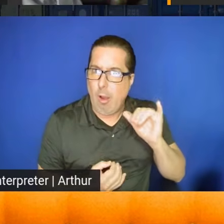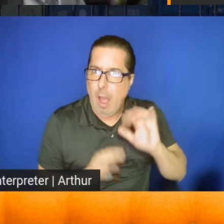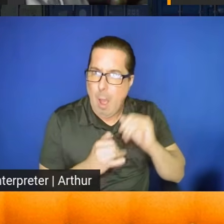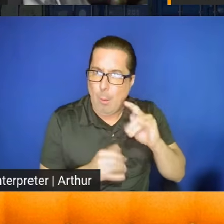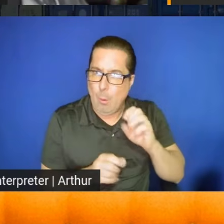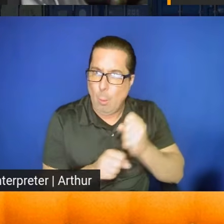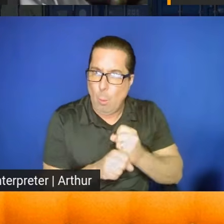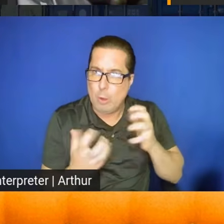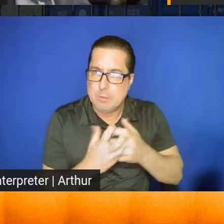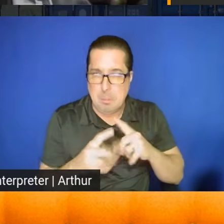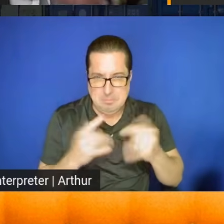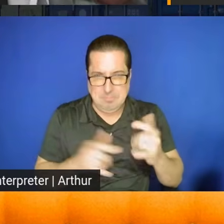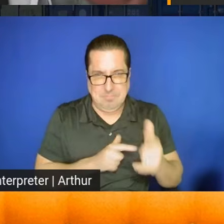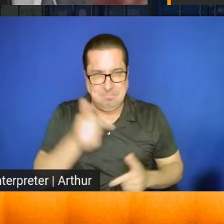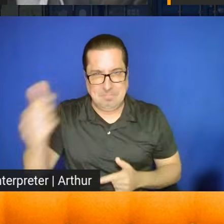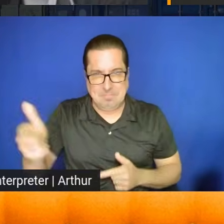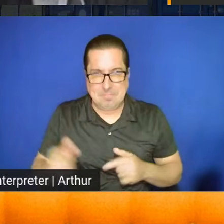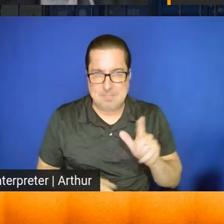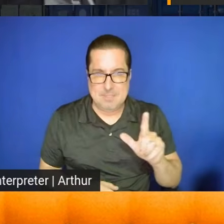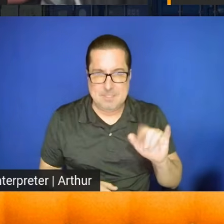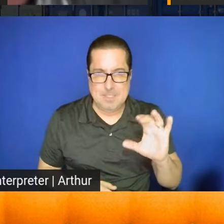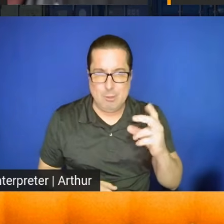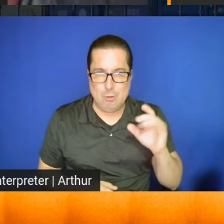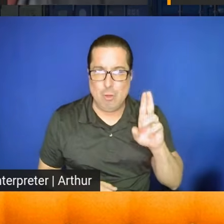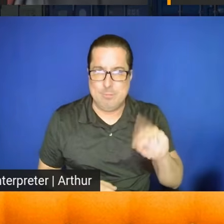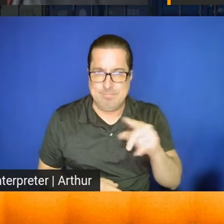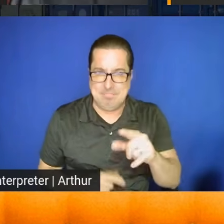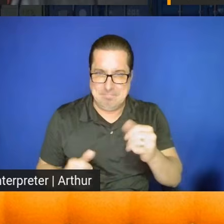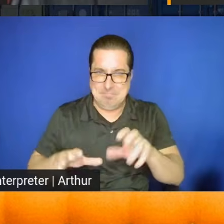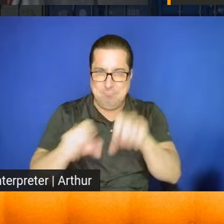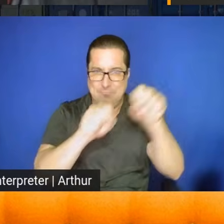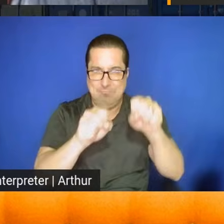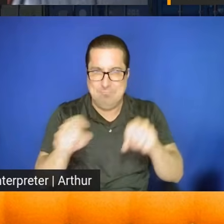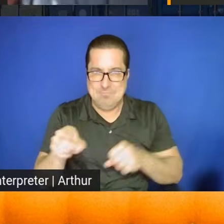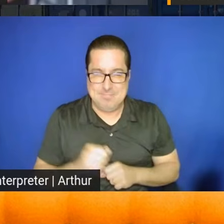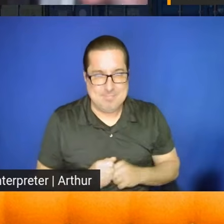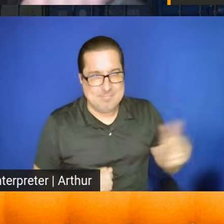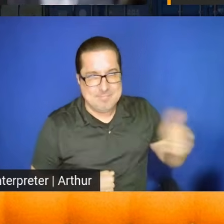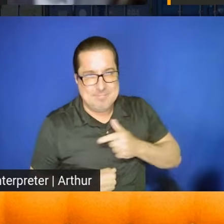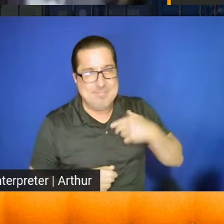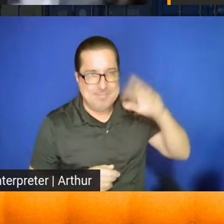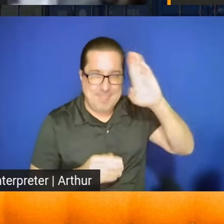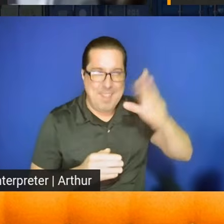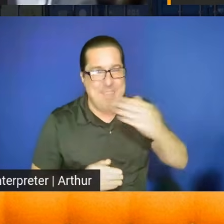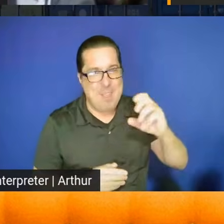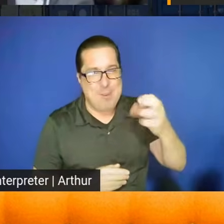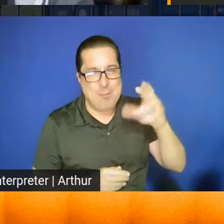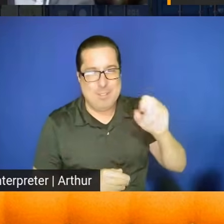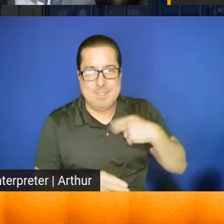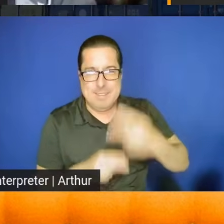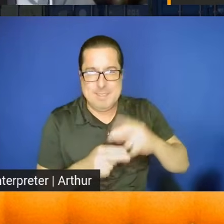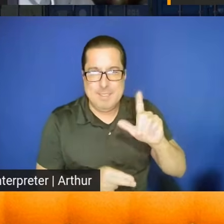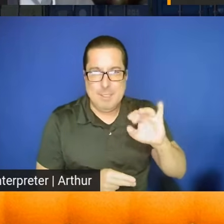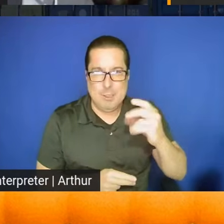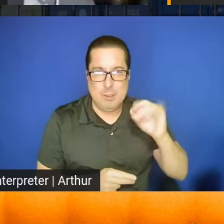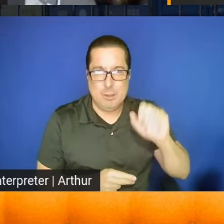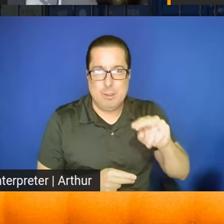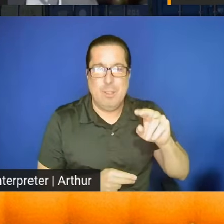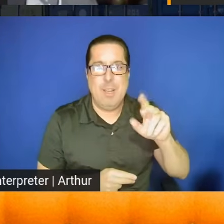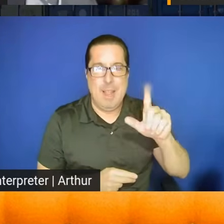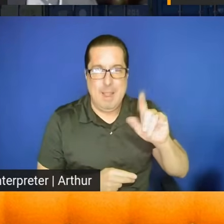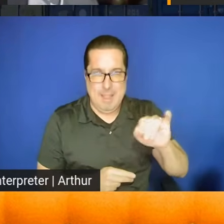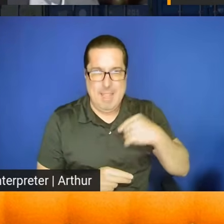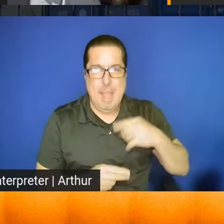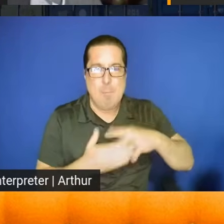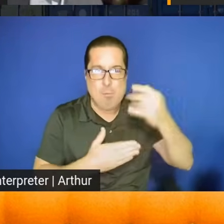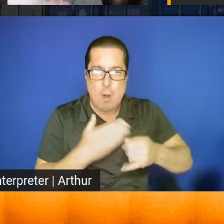take it away. Yeah, thank you, Chris. My name is Lee Chun Lee. I'm a product manager for EKS Anywhere, and I